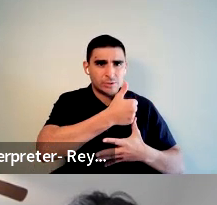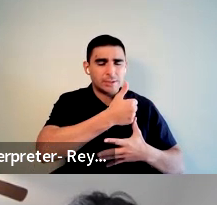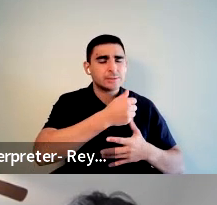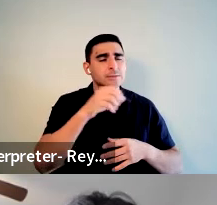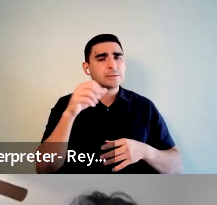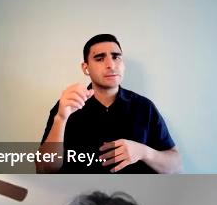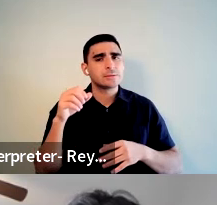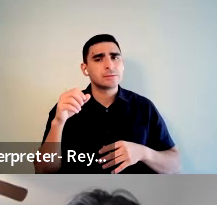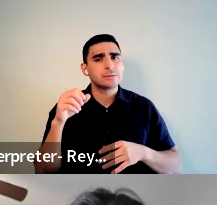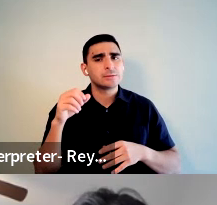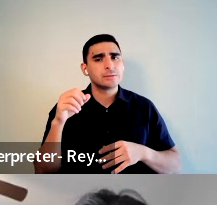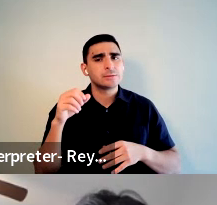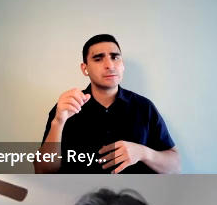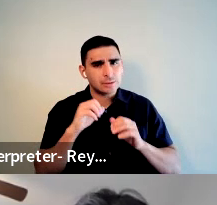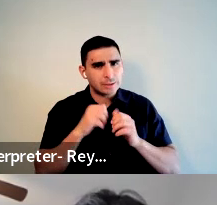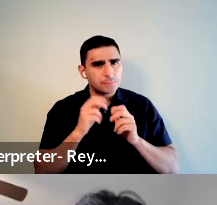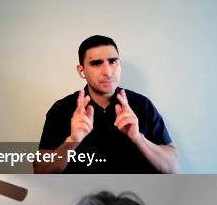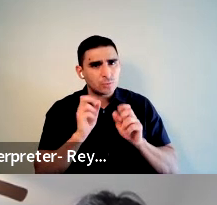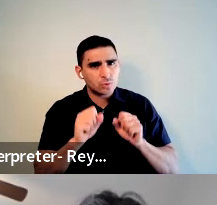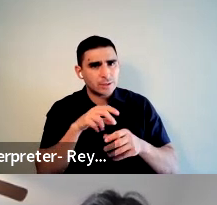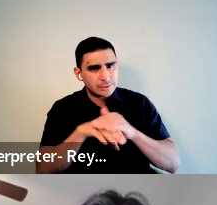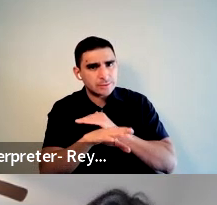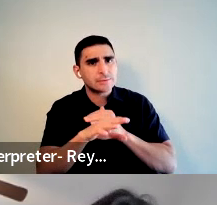to turn to that and get the support they